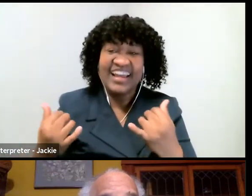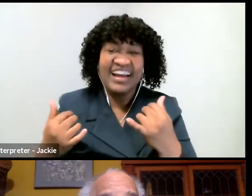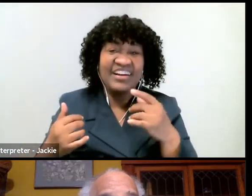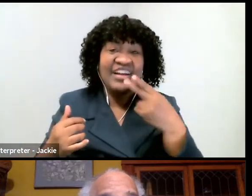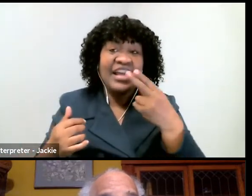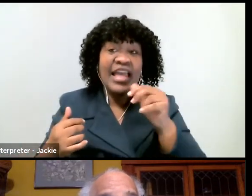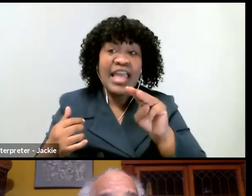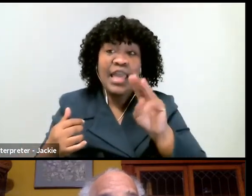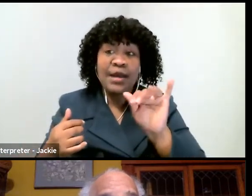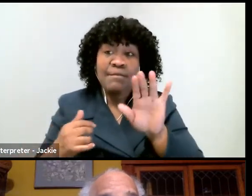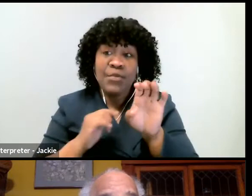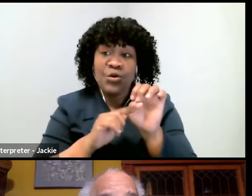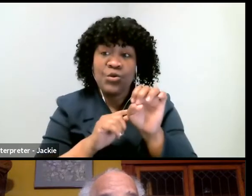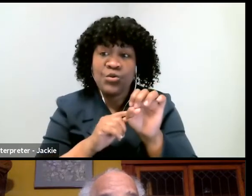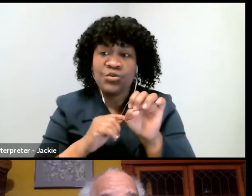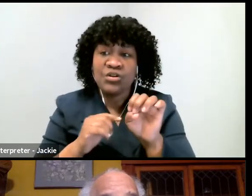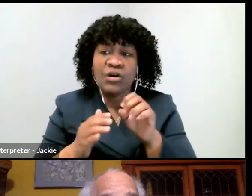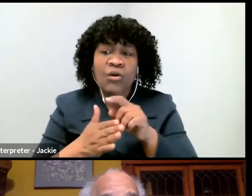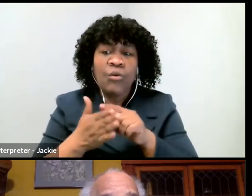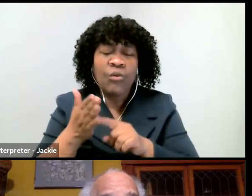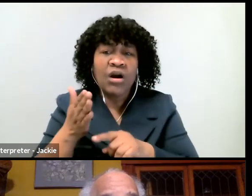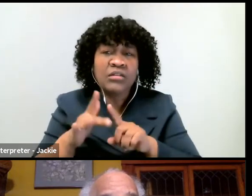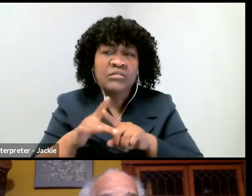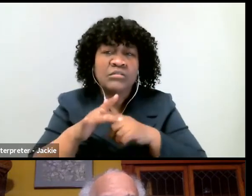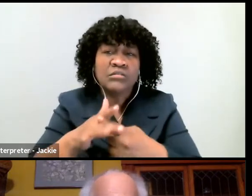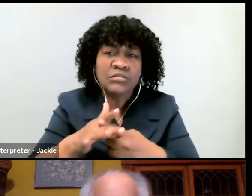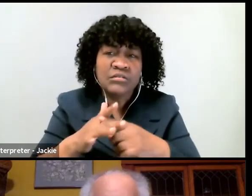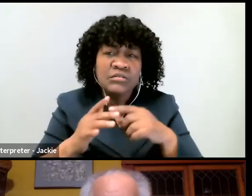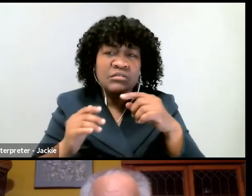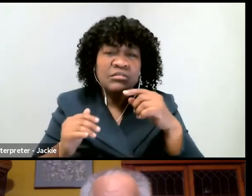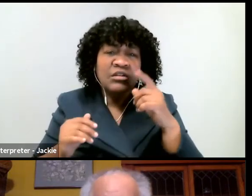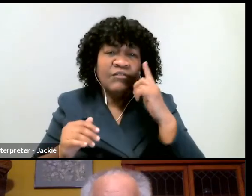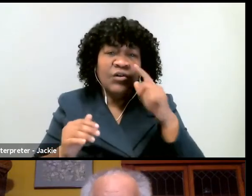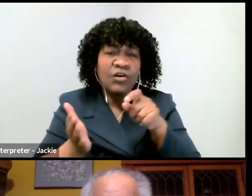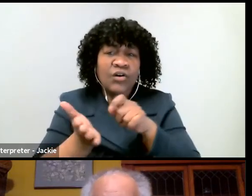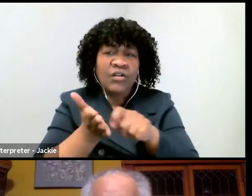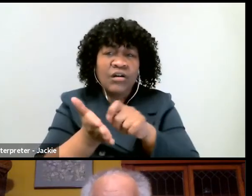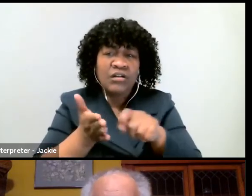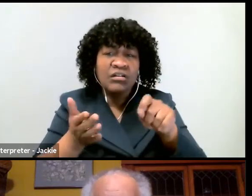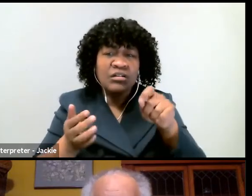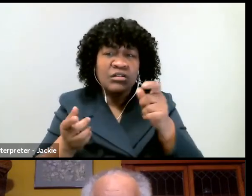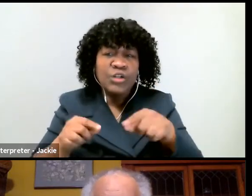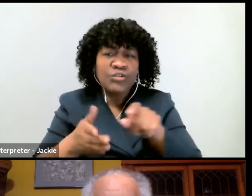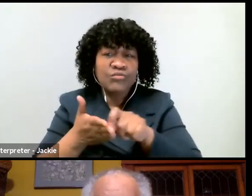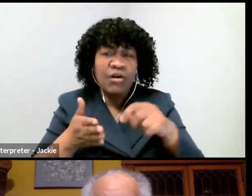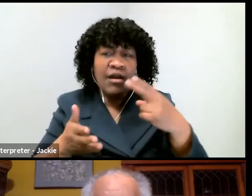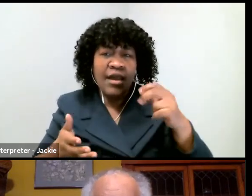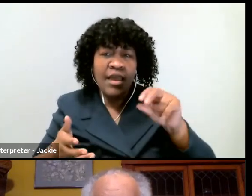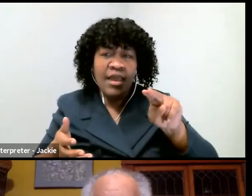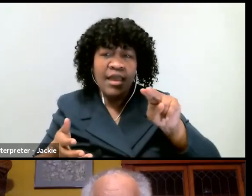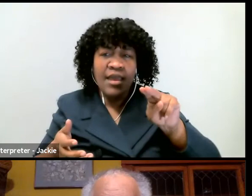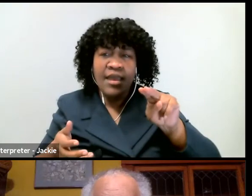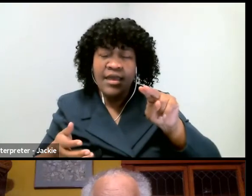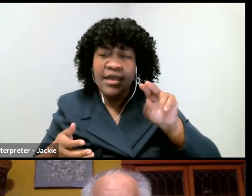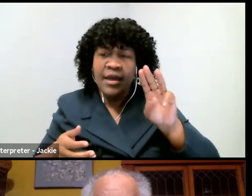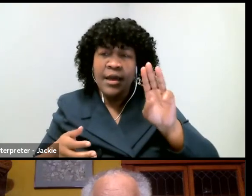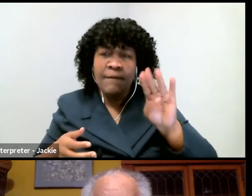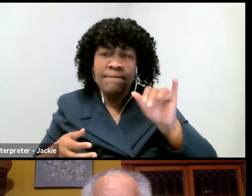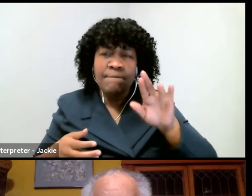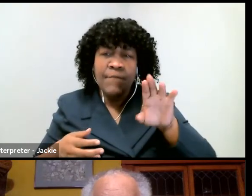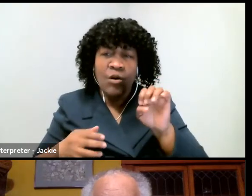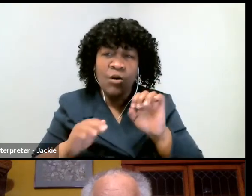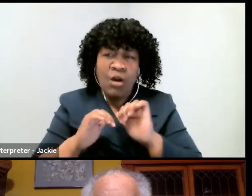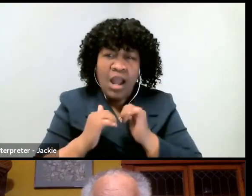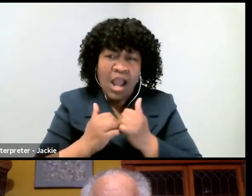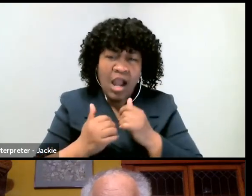Hambone Mackey, what was the inception or inspiration for the literary journal Hambone? How has it been curating this artistic archive